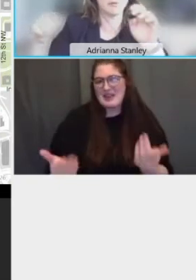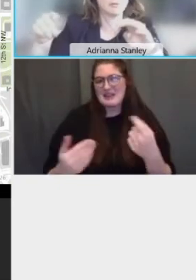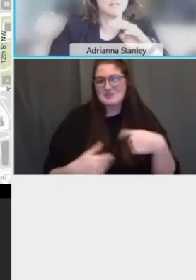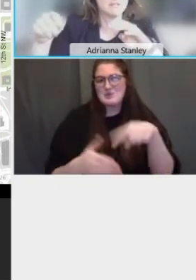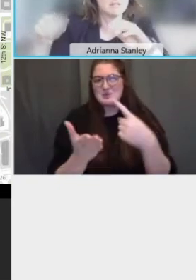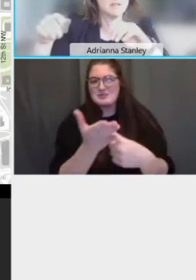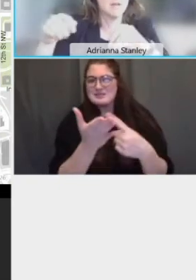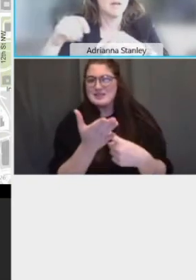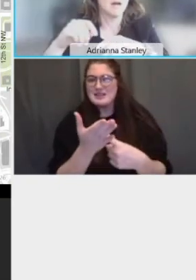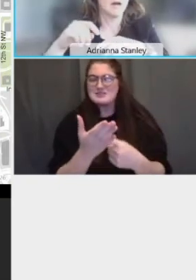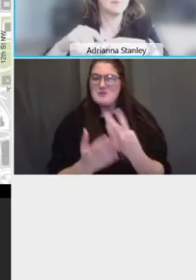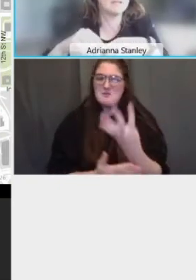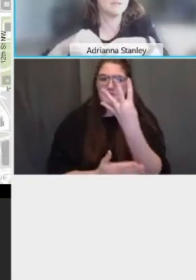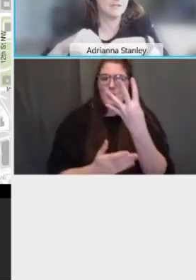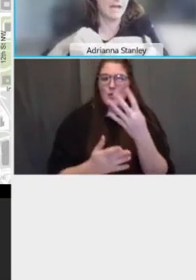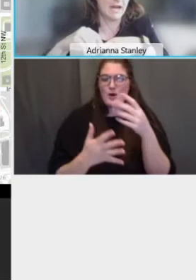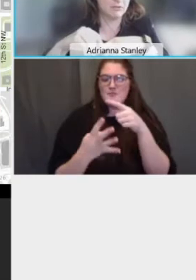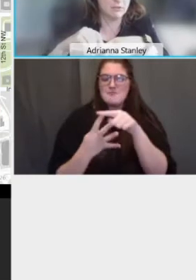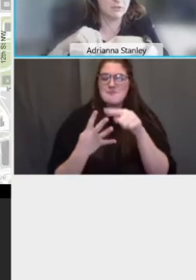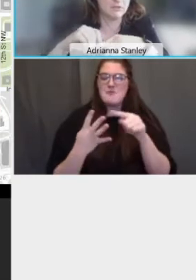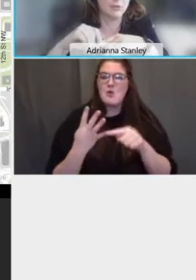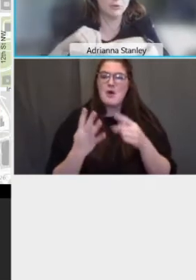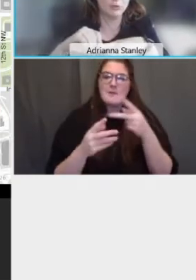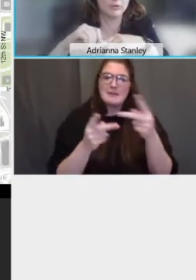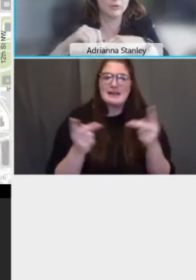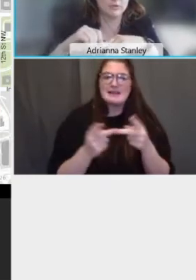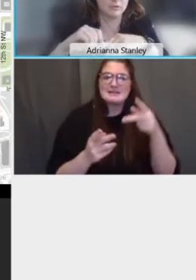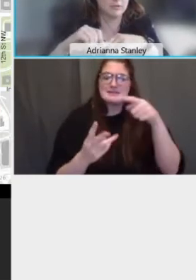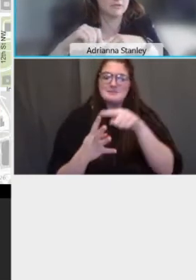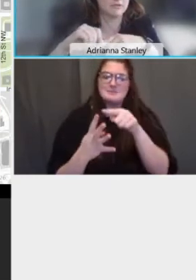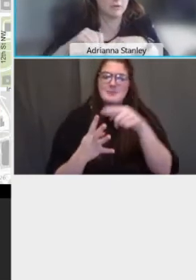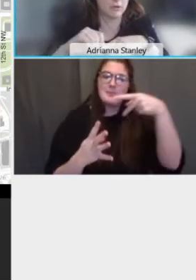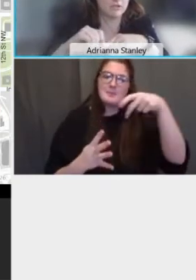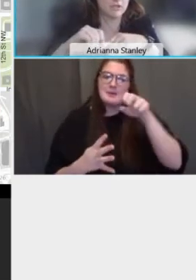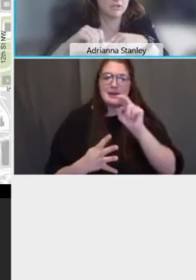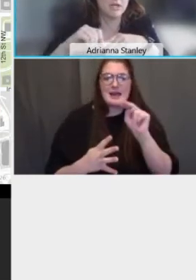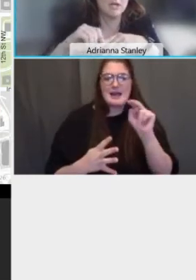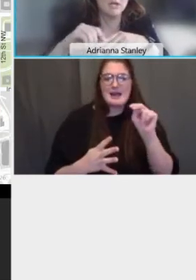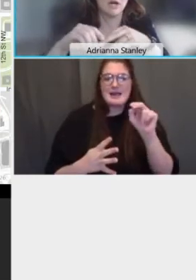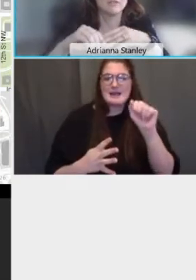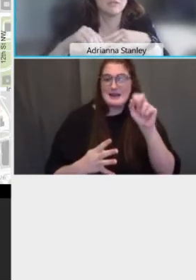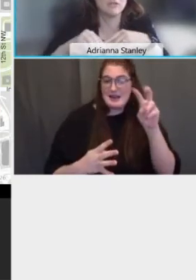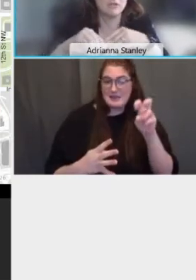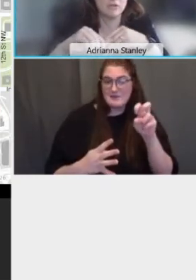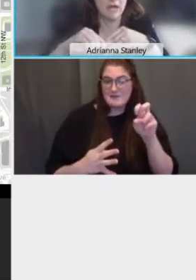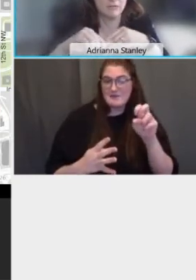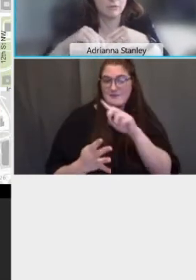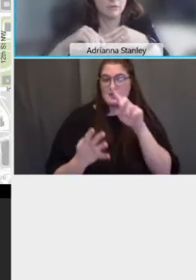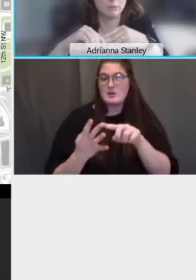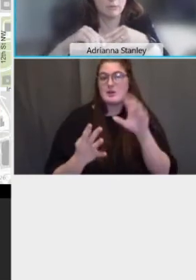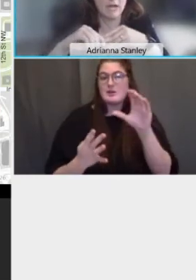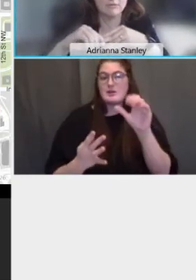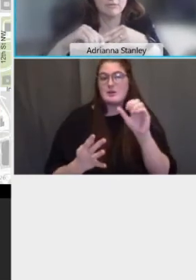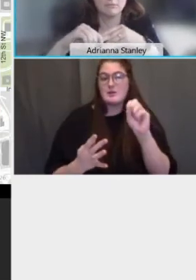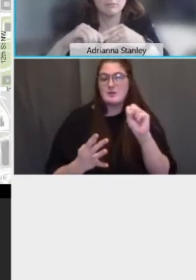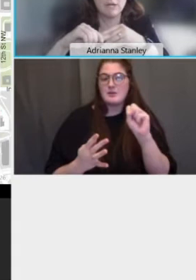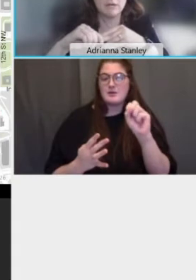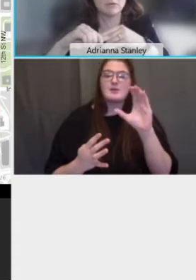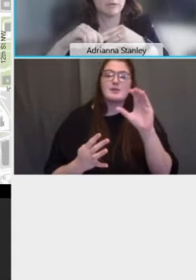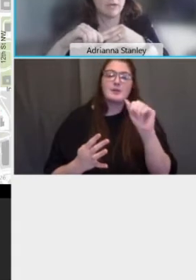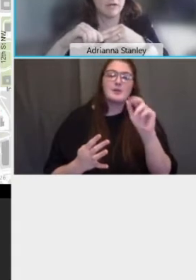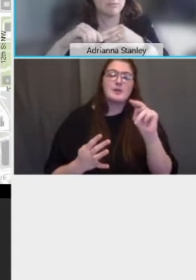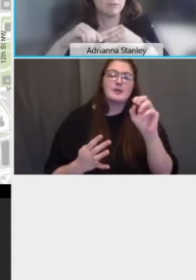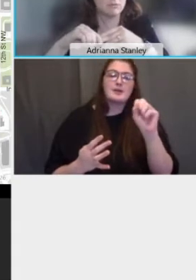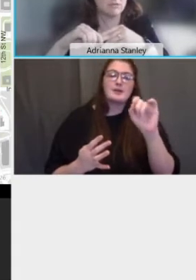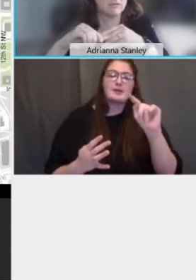about 4 places: Pennsylvania Avenue, which is the northern terminus of our project; Constitution Avenue, where we have some